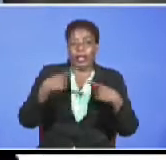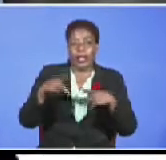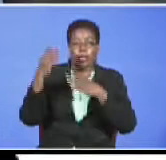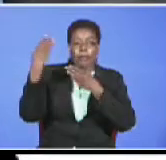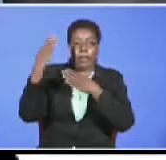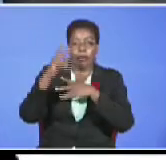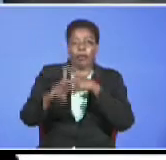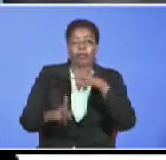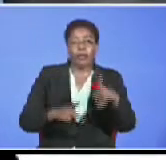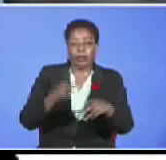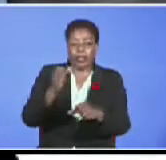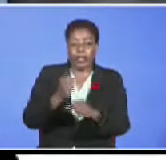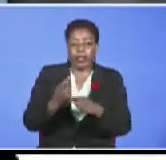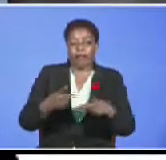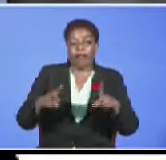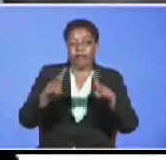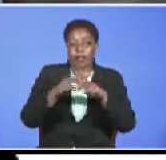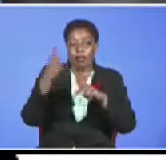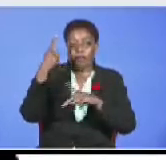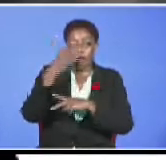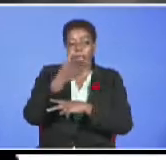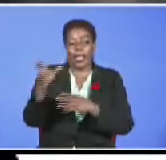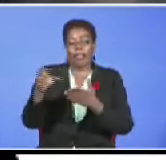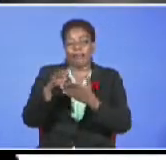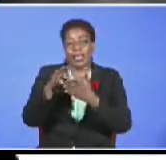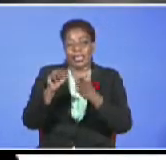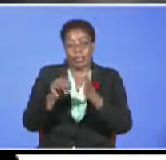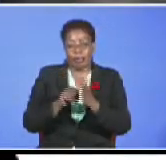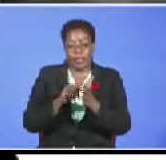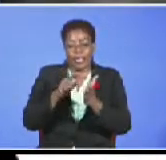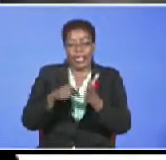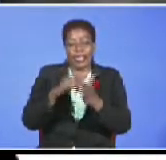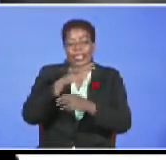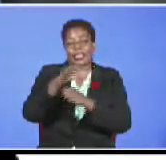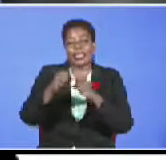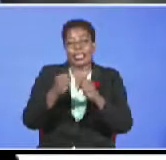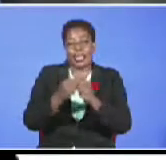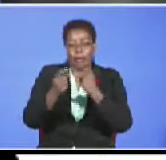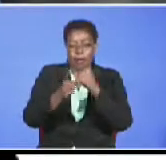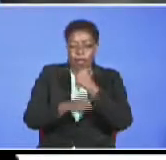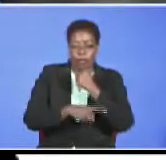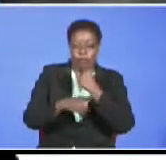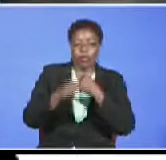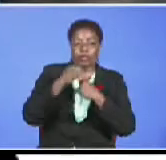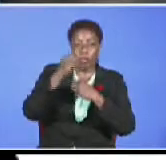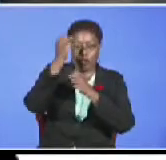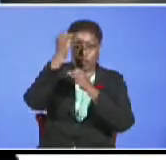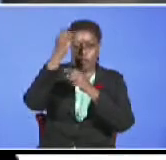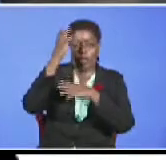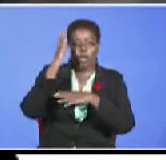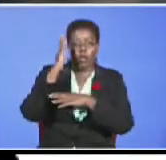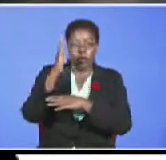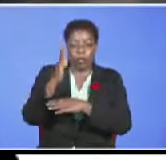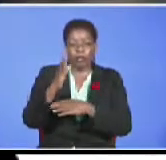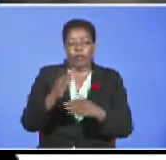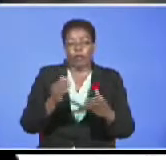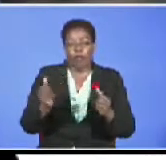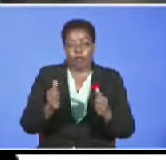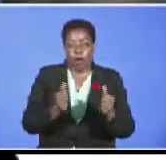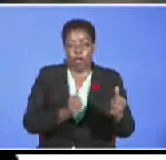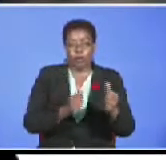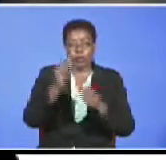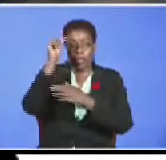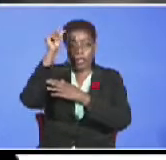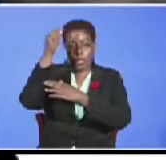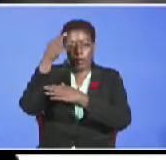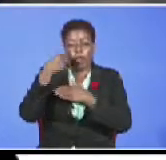people receives value for their investment. This year, penalties for non-compliance will be sanctioned. The